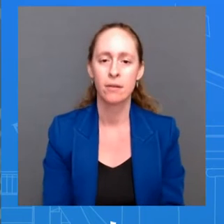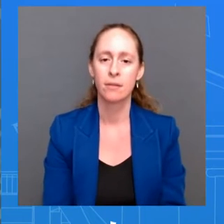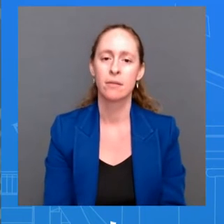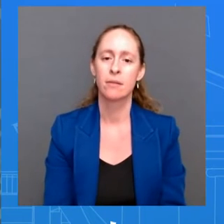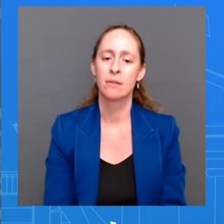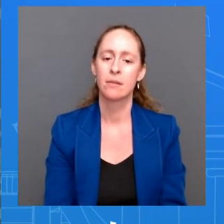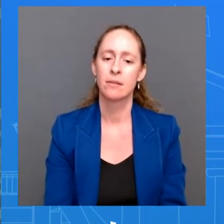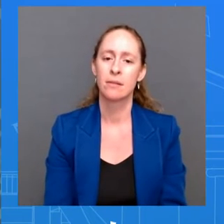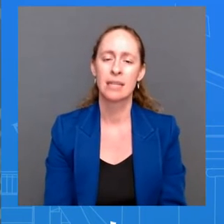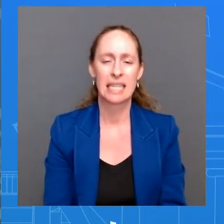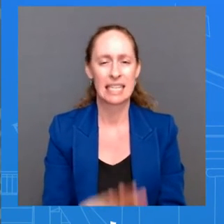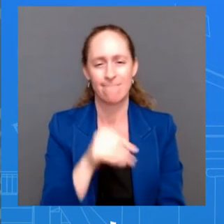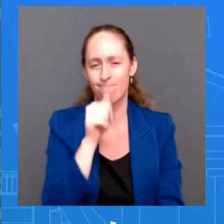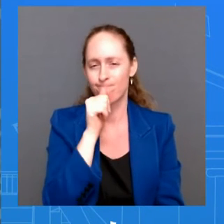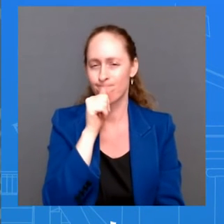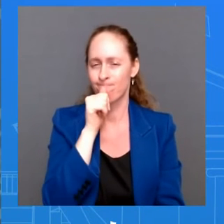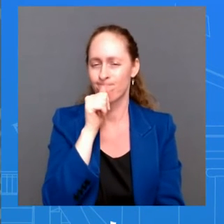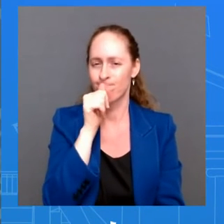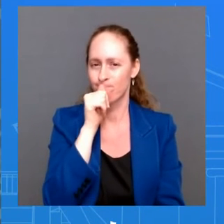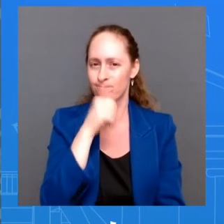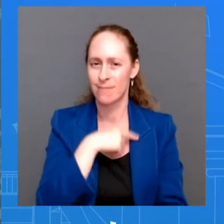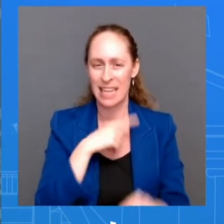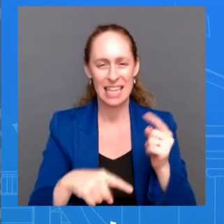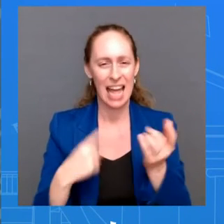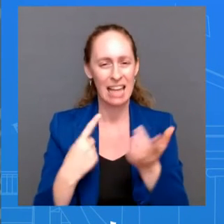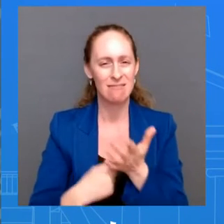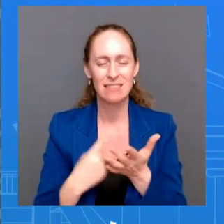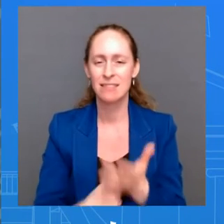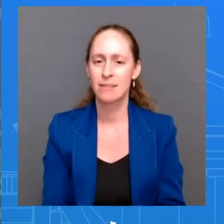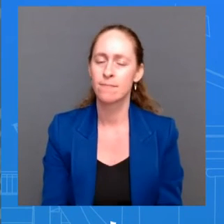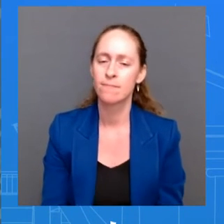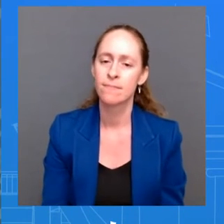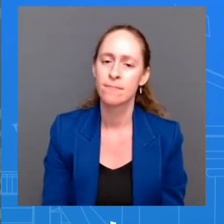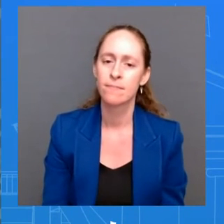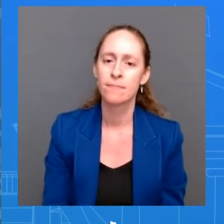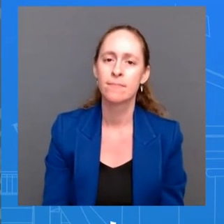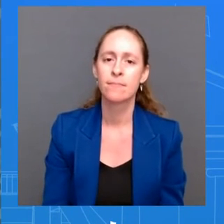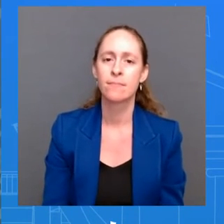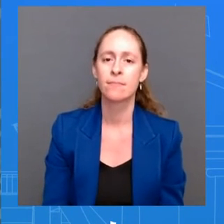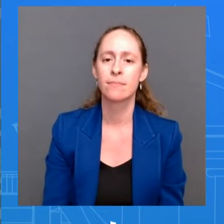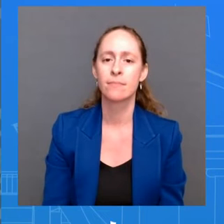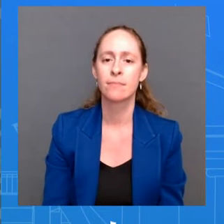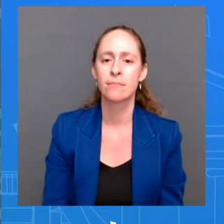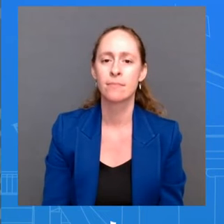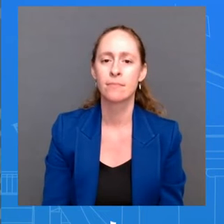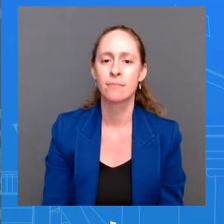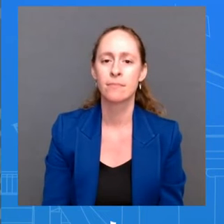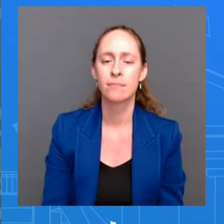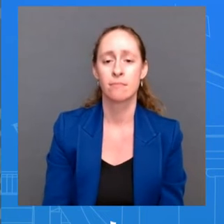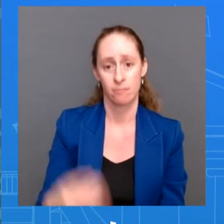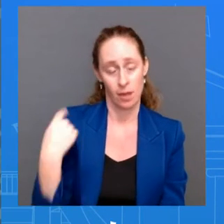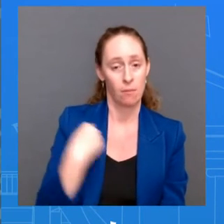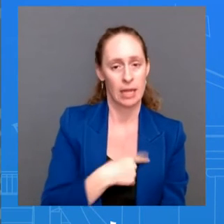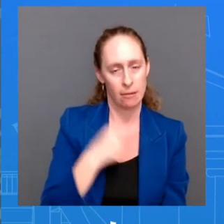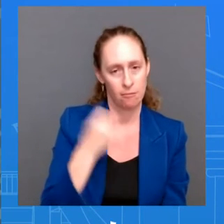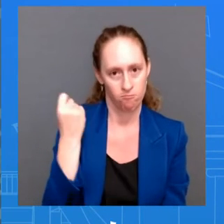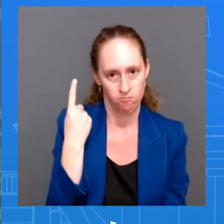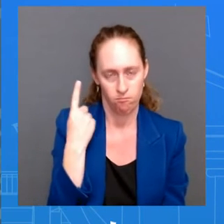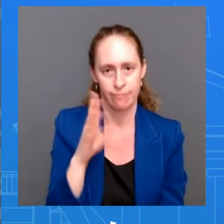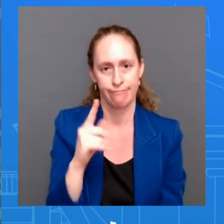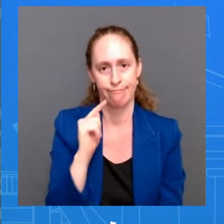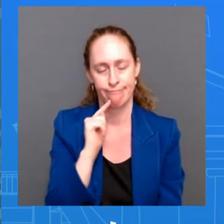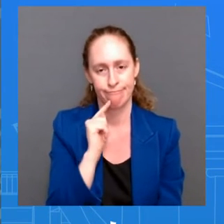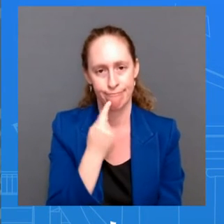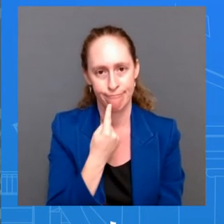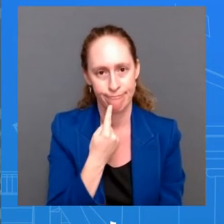to make at this time. But this is something that we take very seriously. We see this as our responsibility to assist